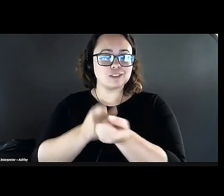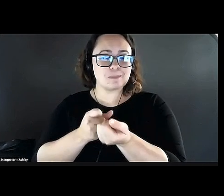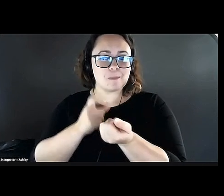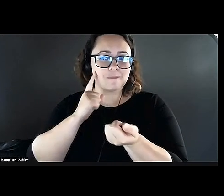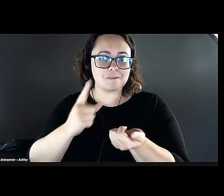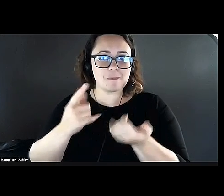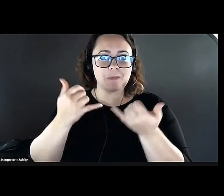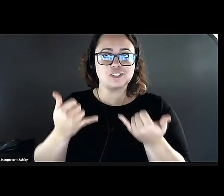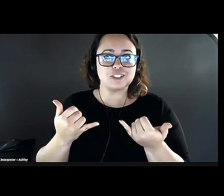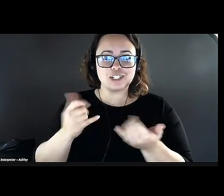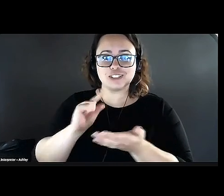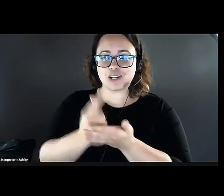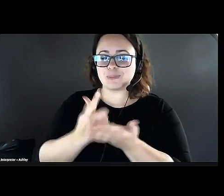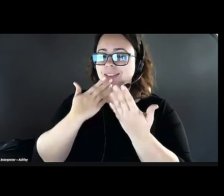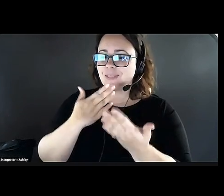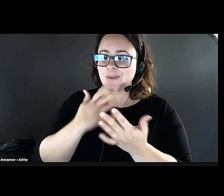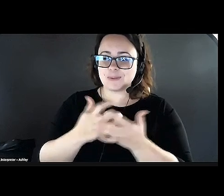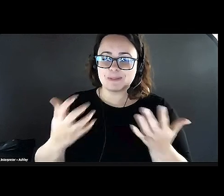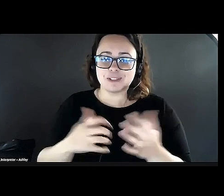Thank you so much.